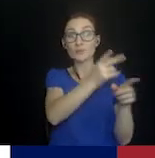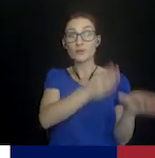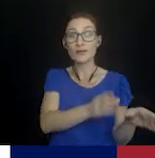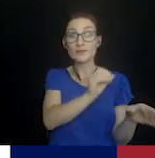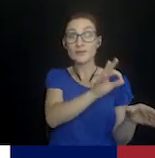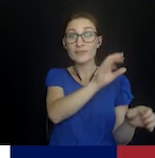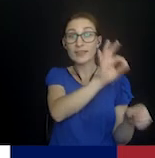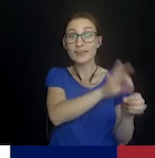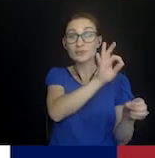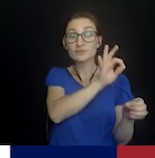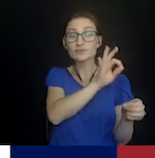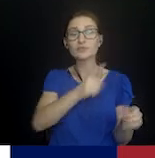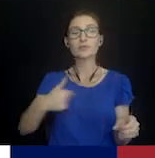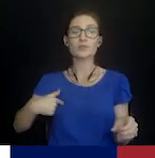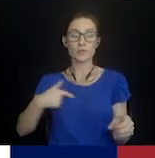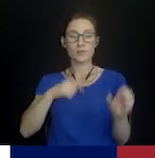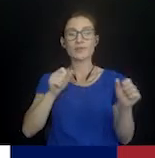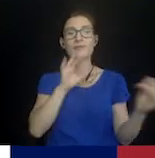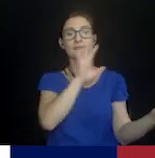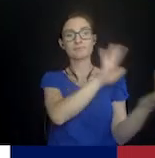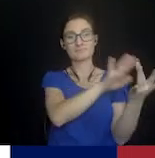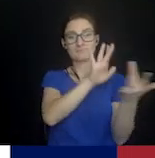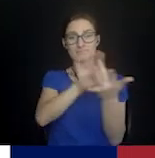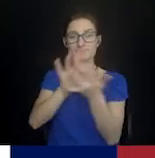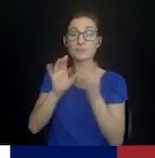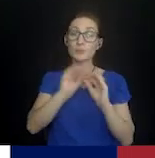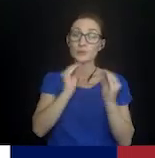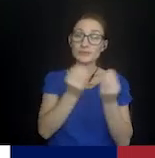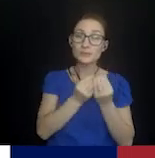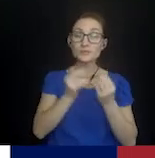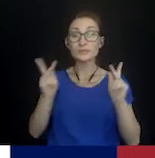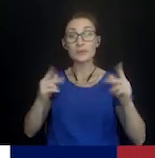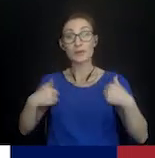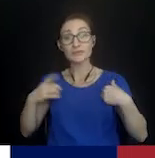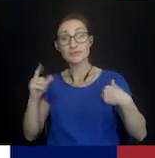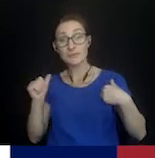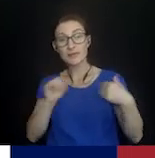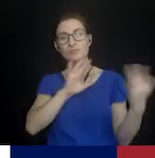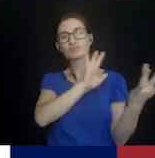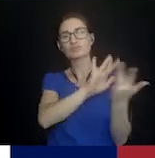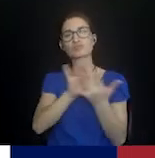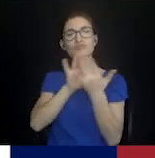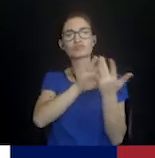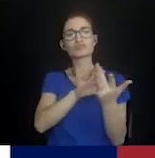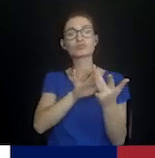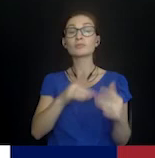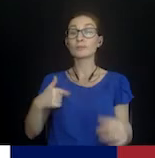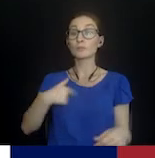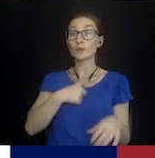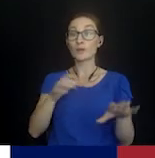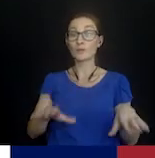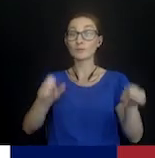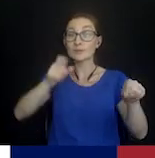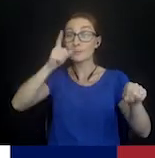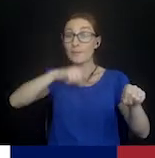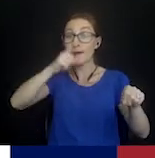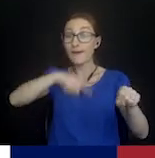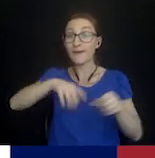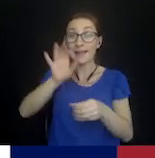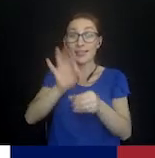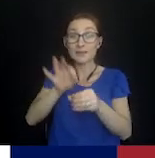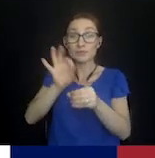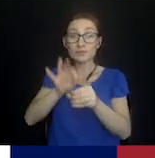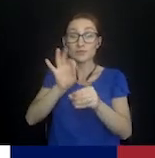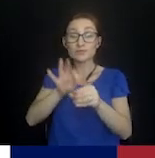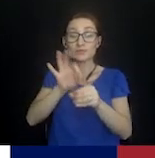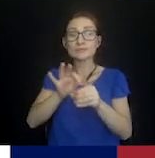able to reach out to organizations, to other people with disabilities. We did a mock election so that people learned